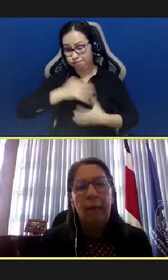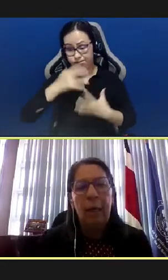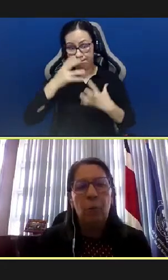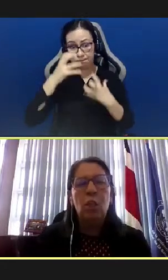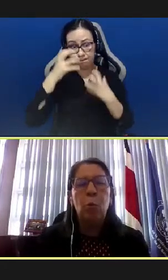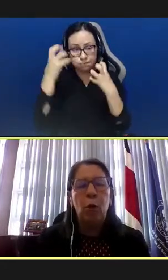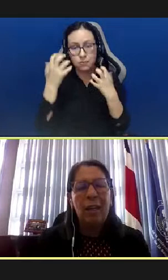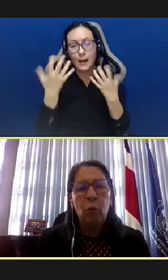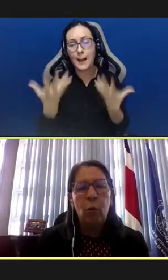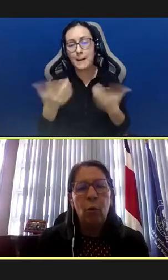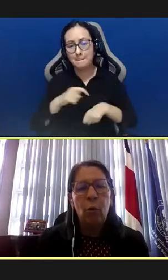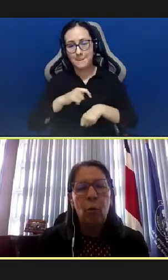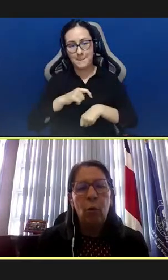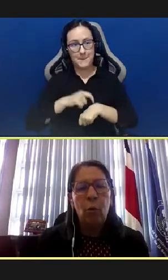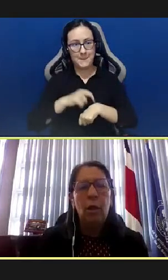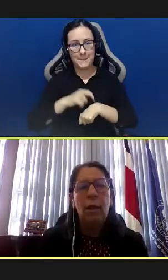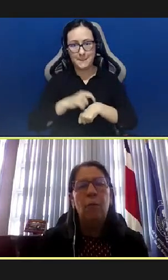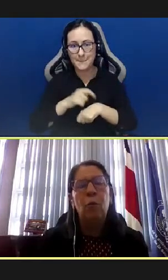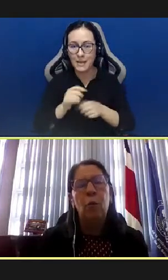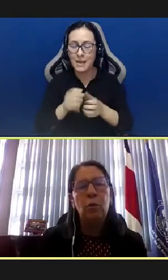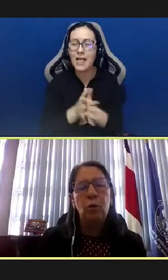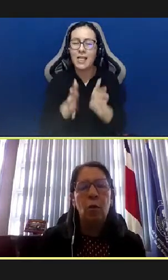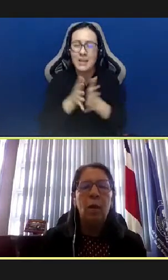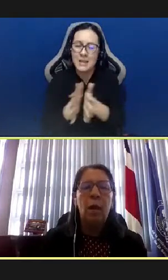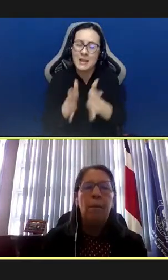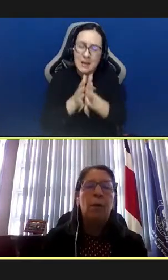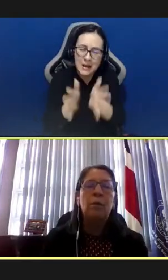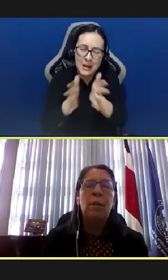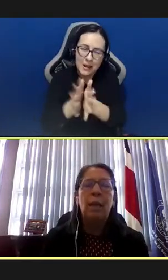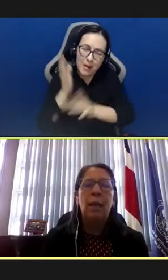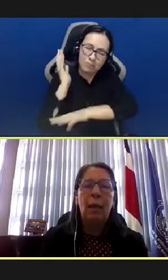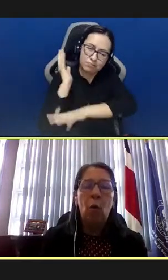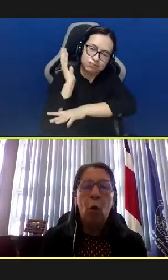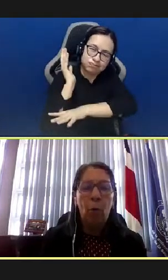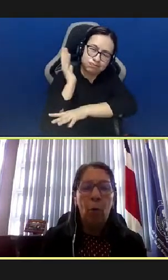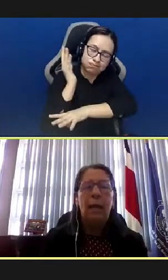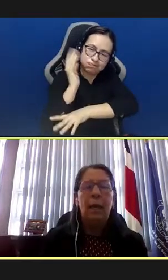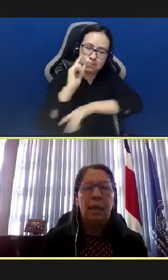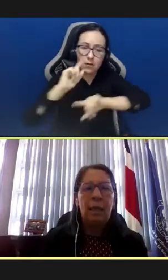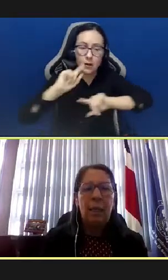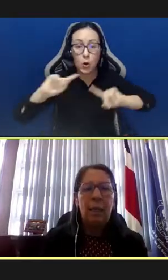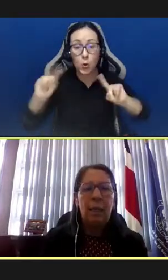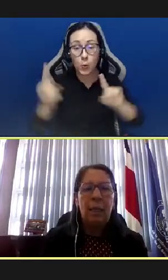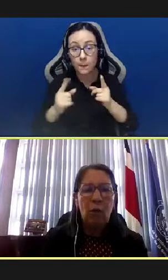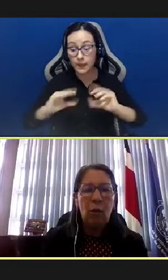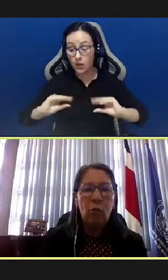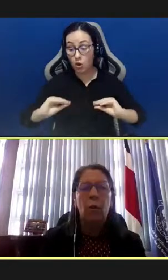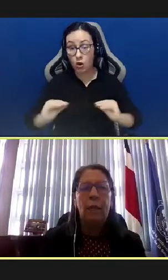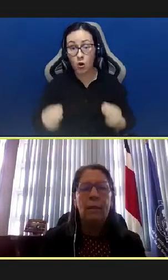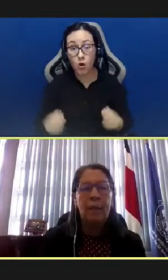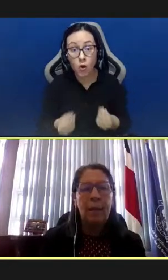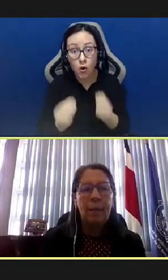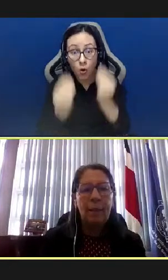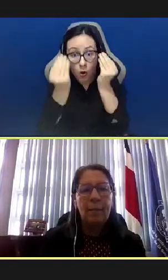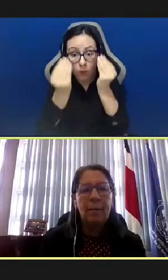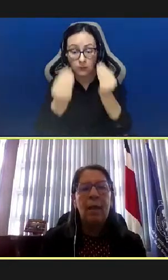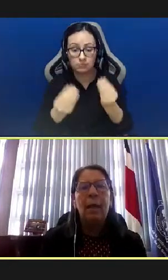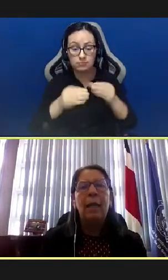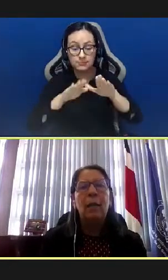And because of the time constraints, I'm not going to get into a lot of detail, but we know among young